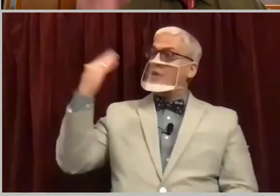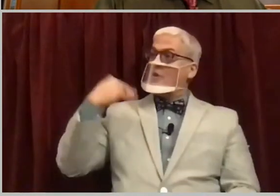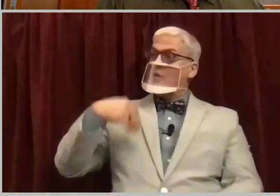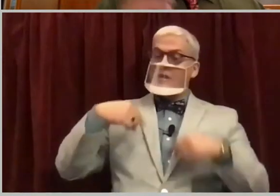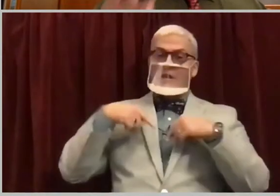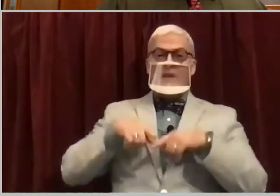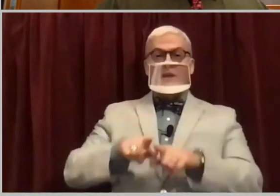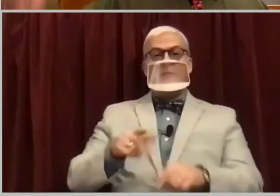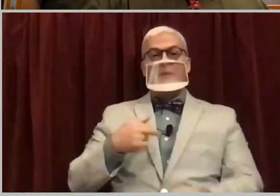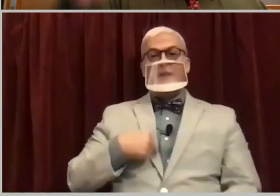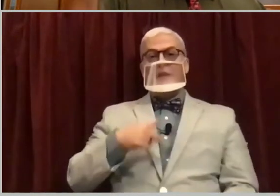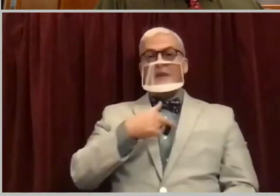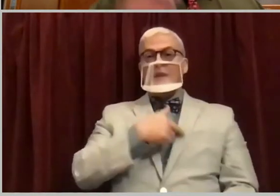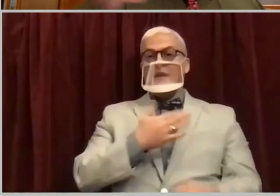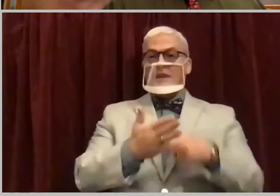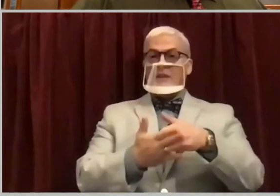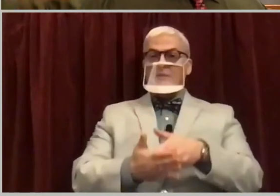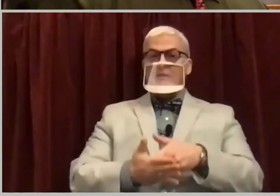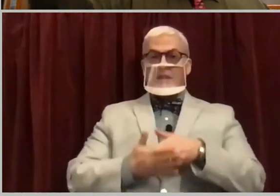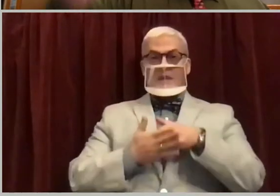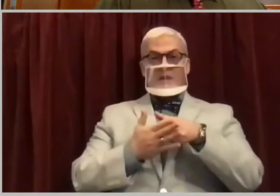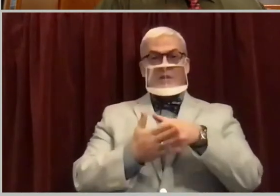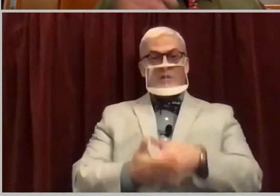O come, let us